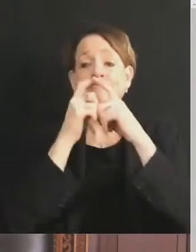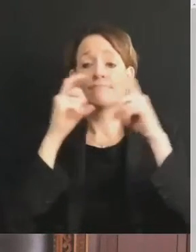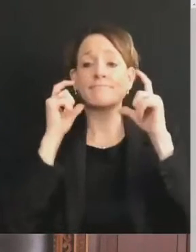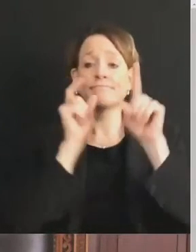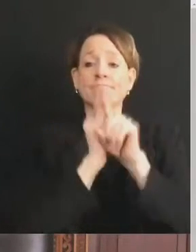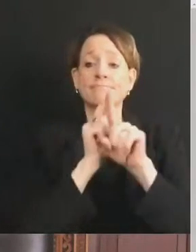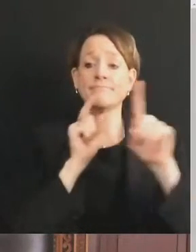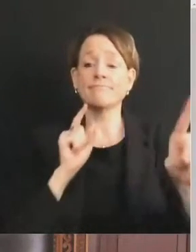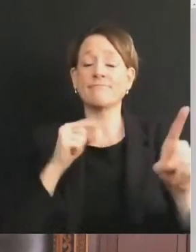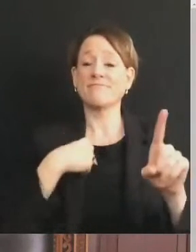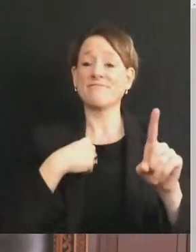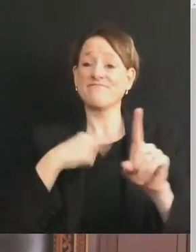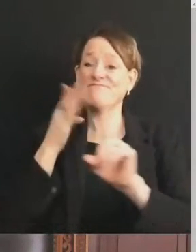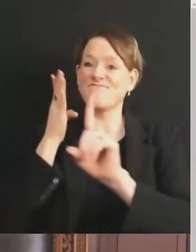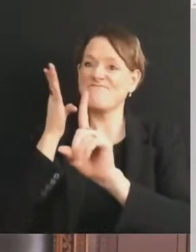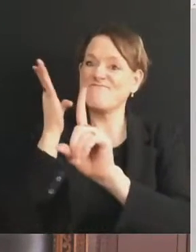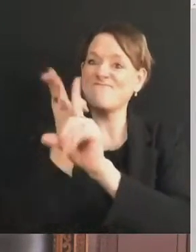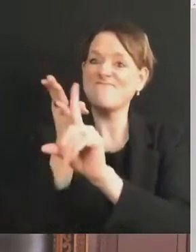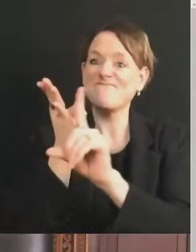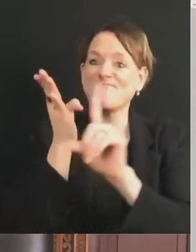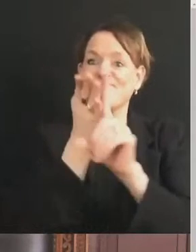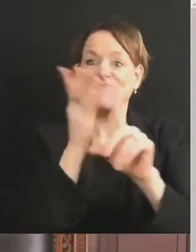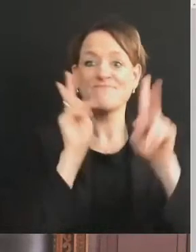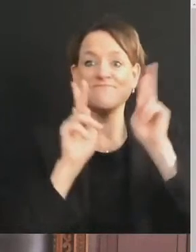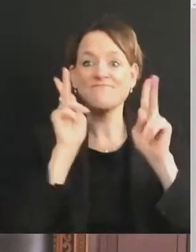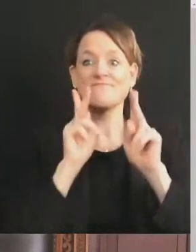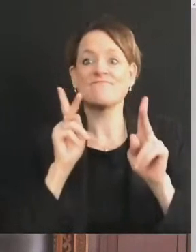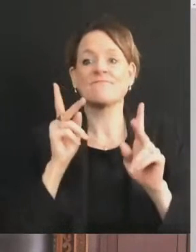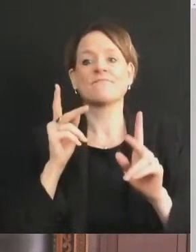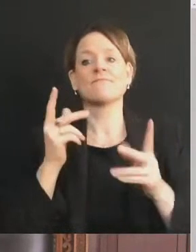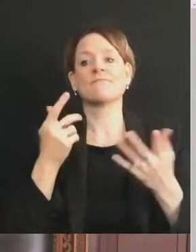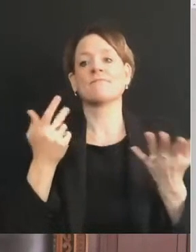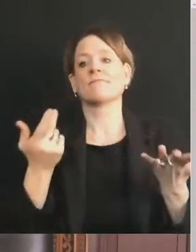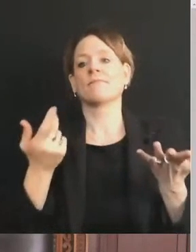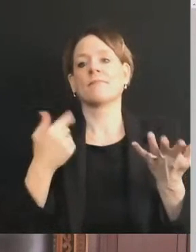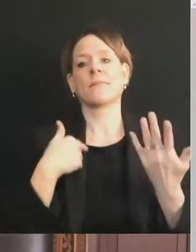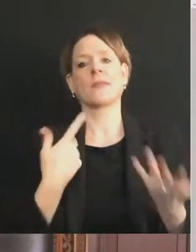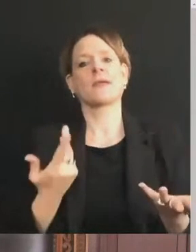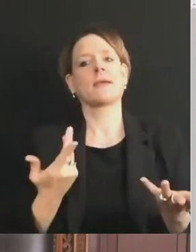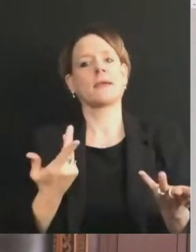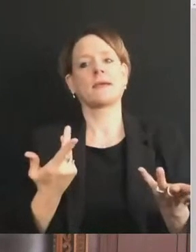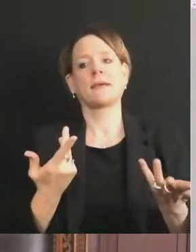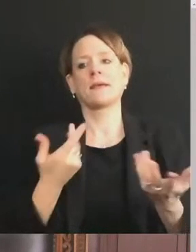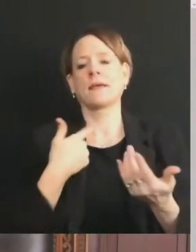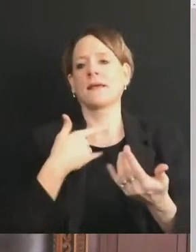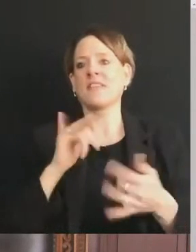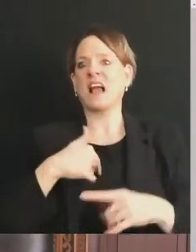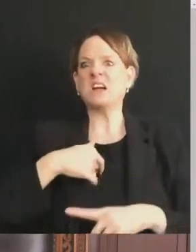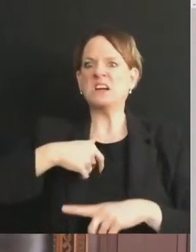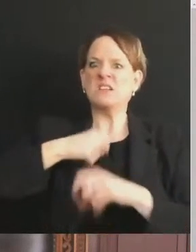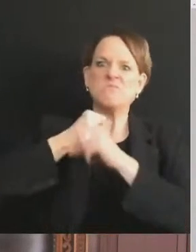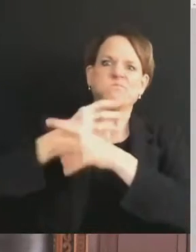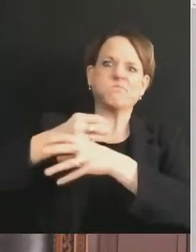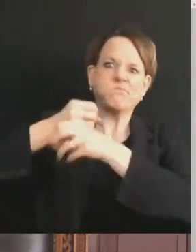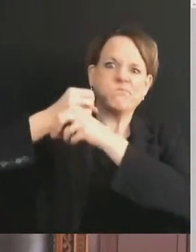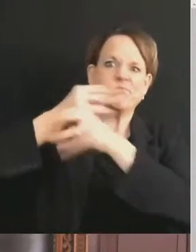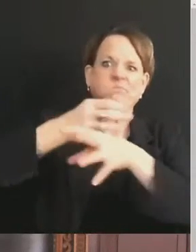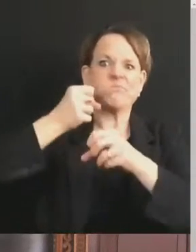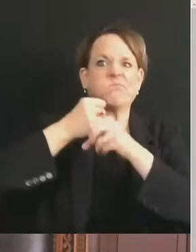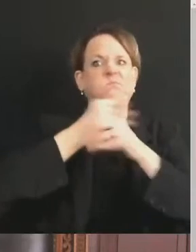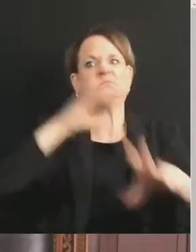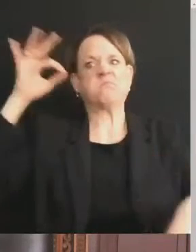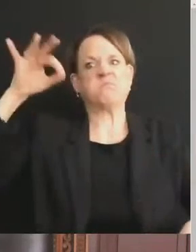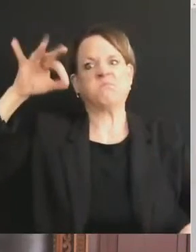the governor yelling at people, or if it's legislation where it shows that the people of Wisconsin,